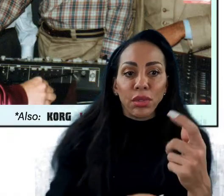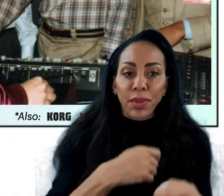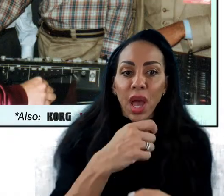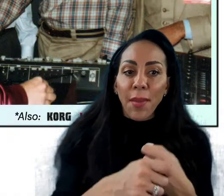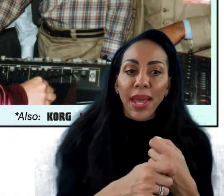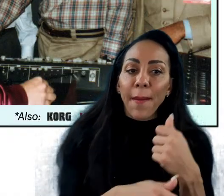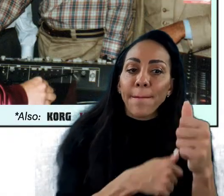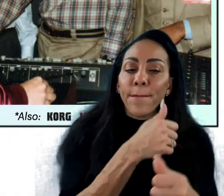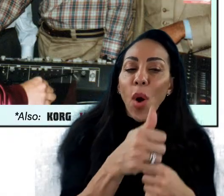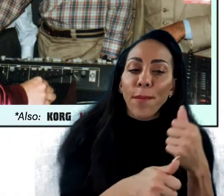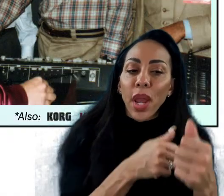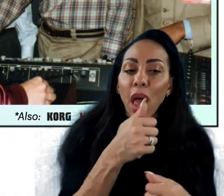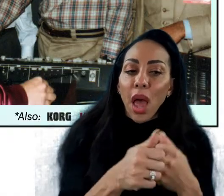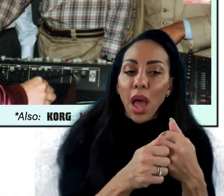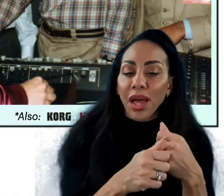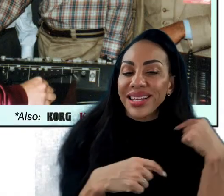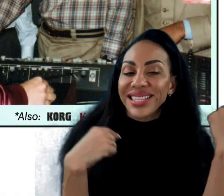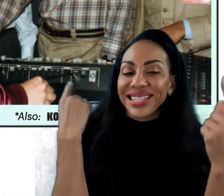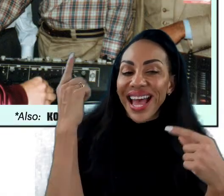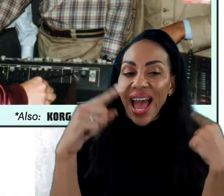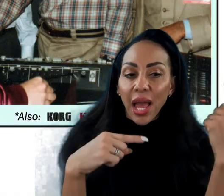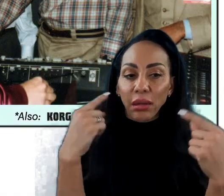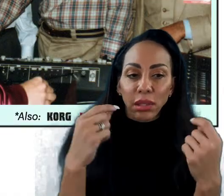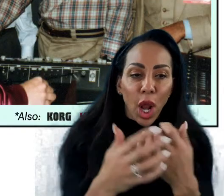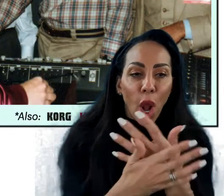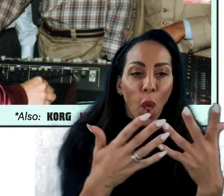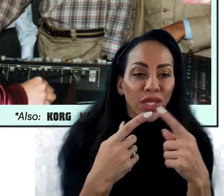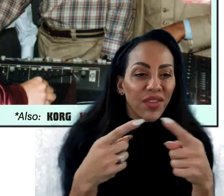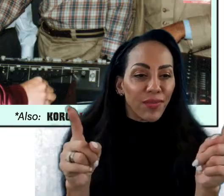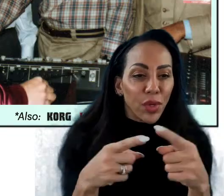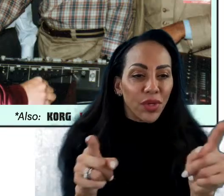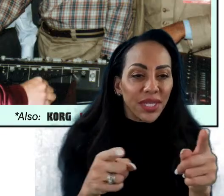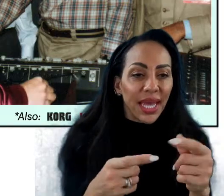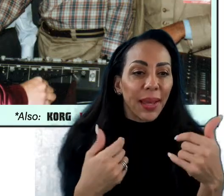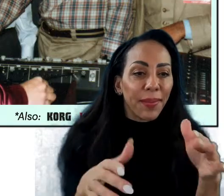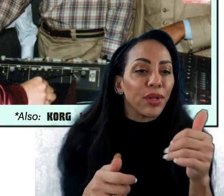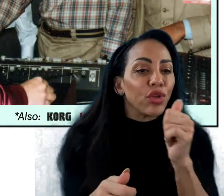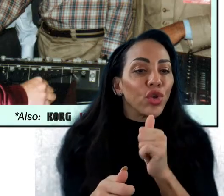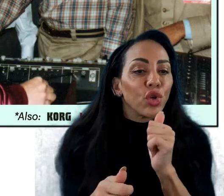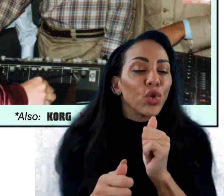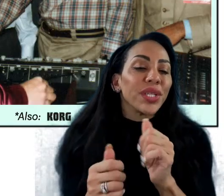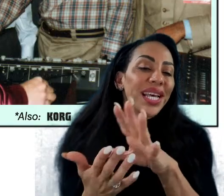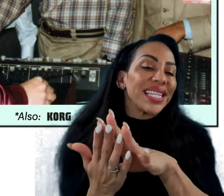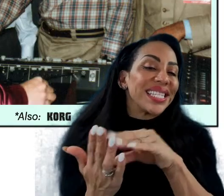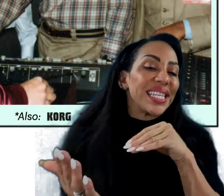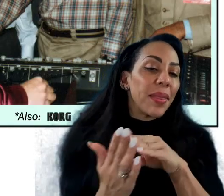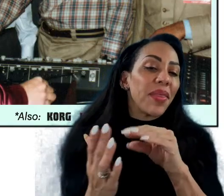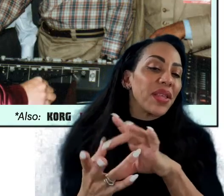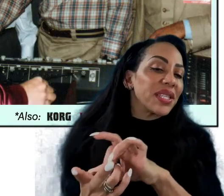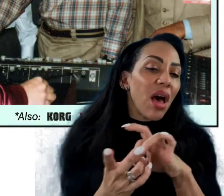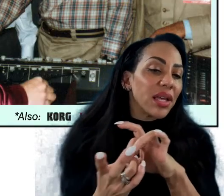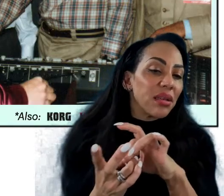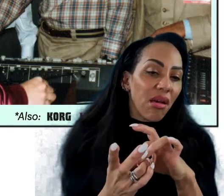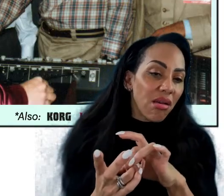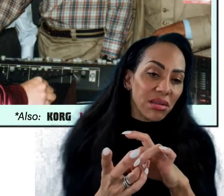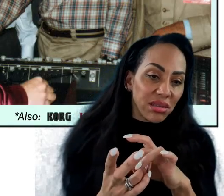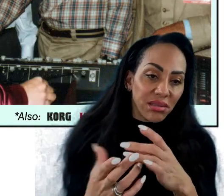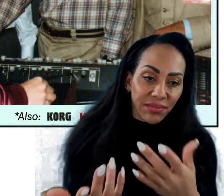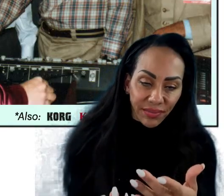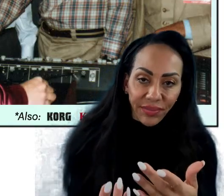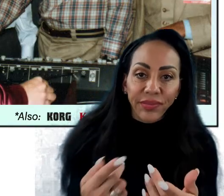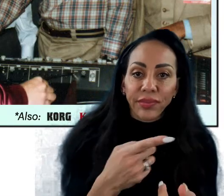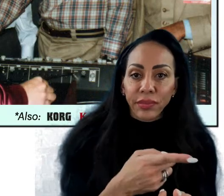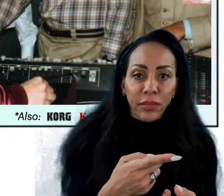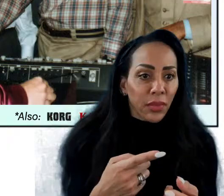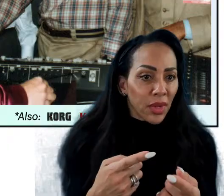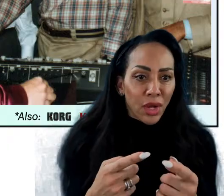thing. But they didn't talk to one another. The musicians would play in the same room, but there was no way of making connections between these instruments. There